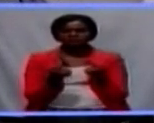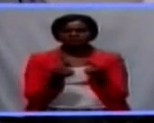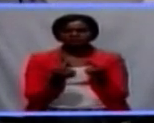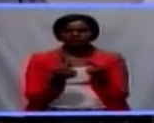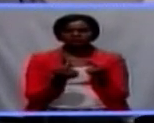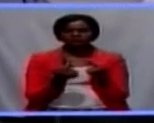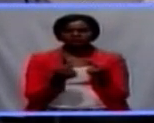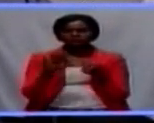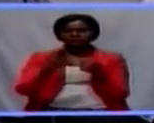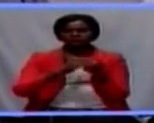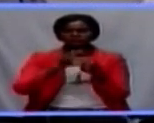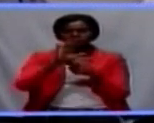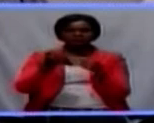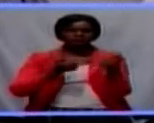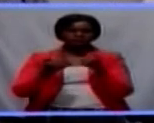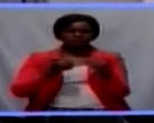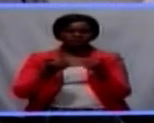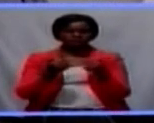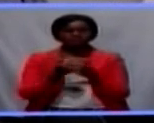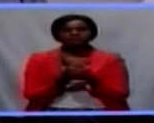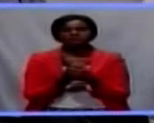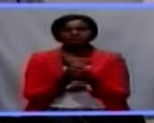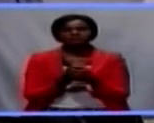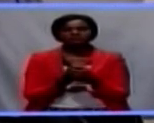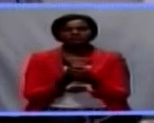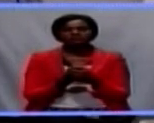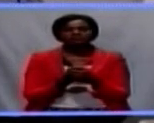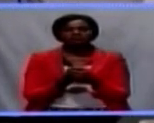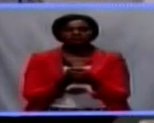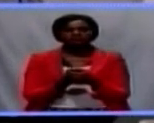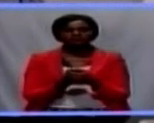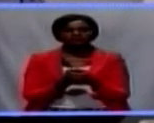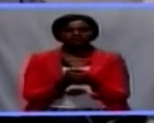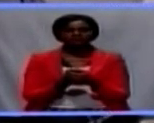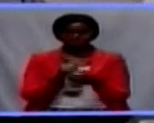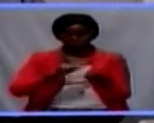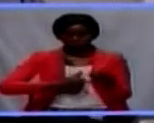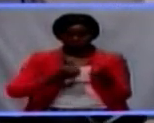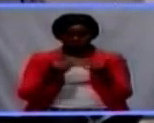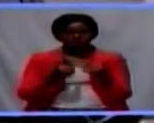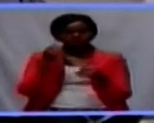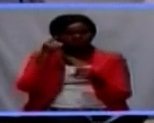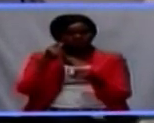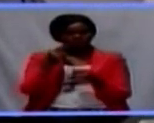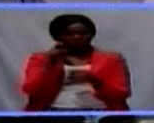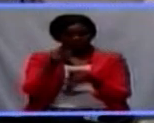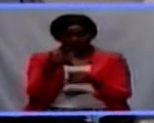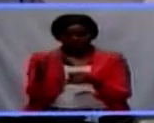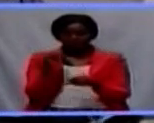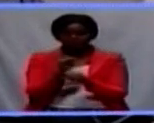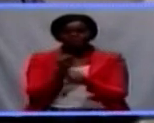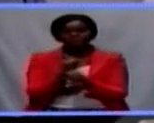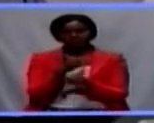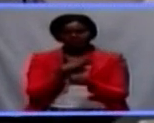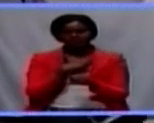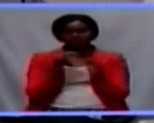back their vehicles after we have auctioned to somebody else. So our zero tolerance for smuggling is working. And